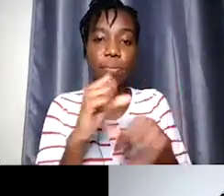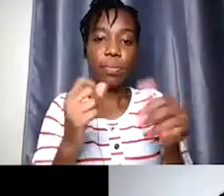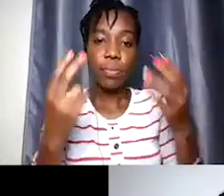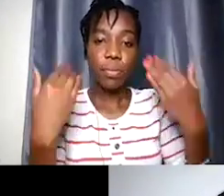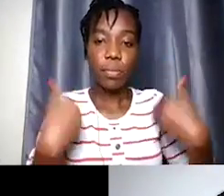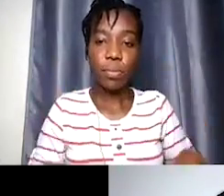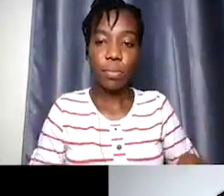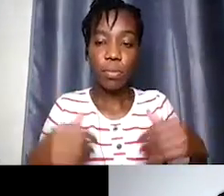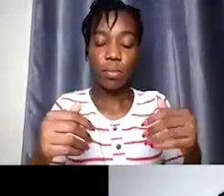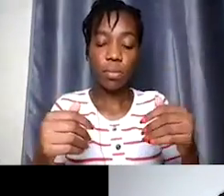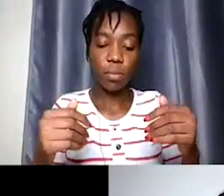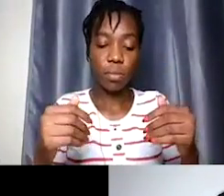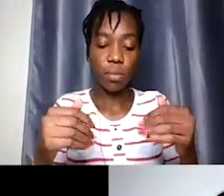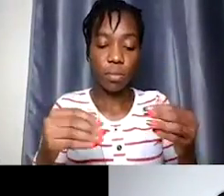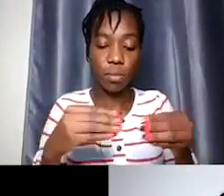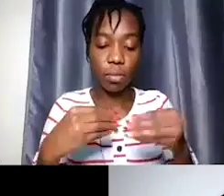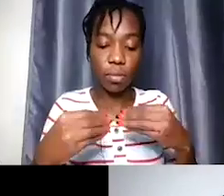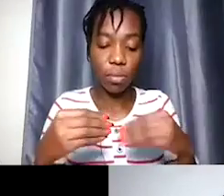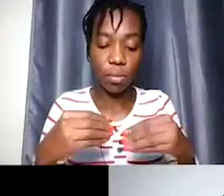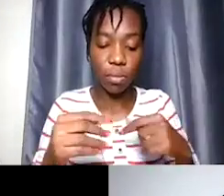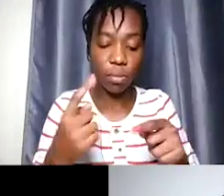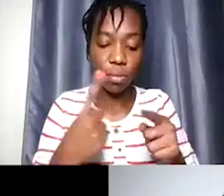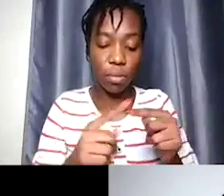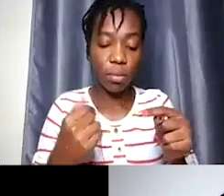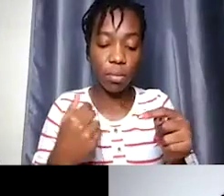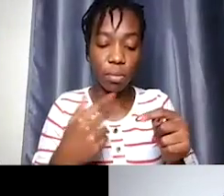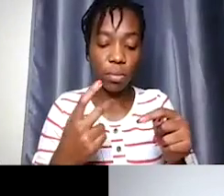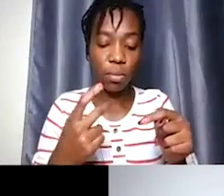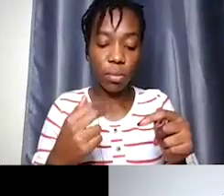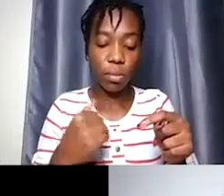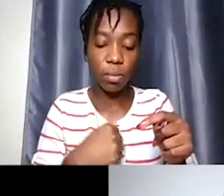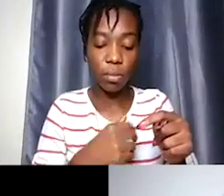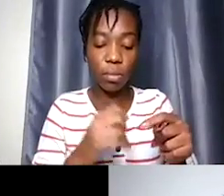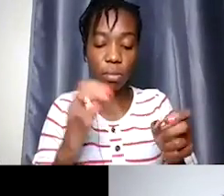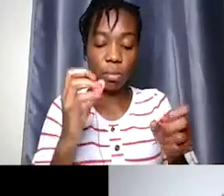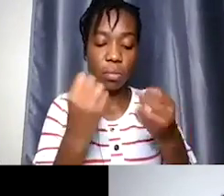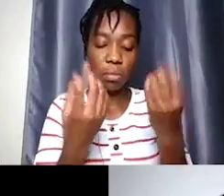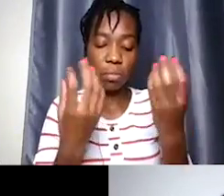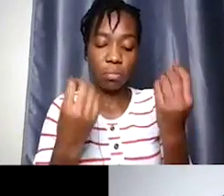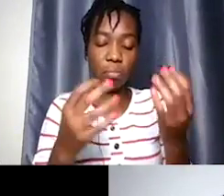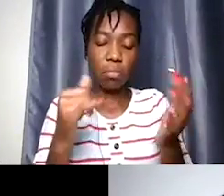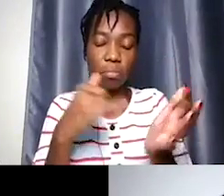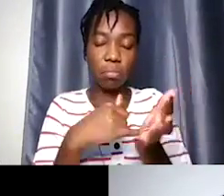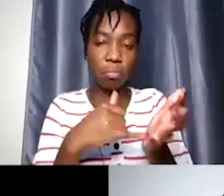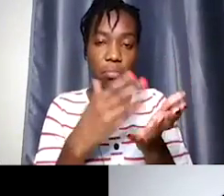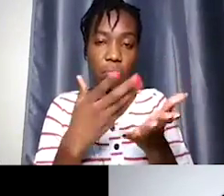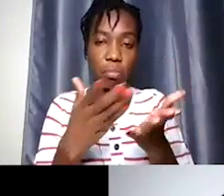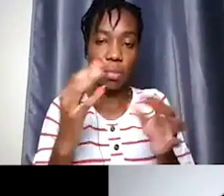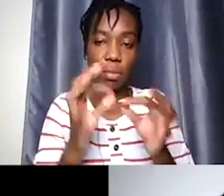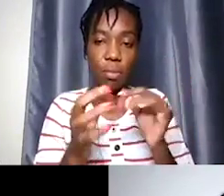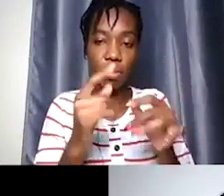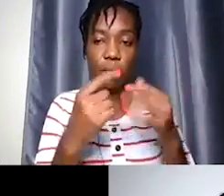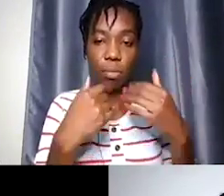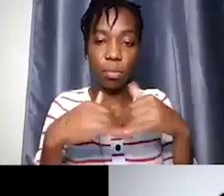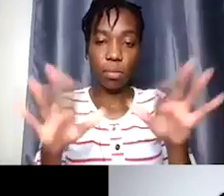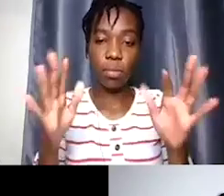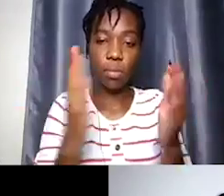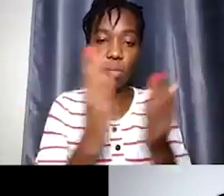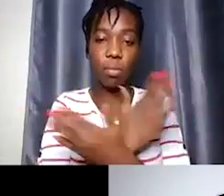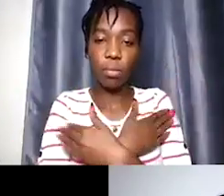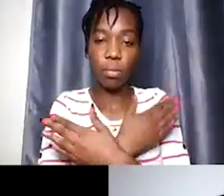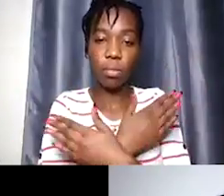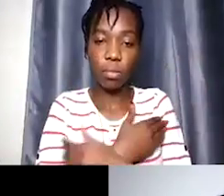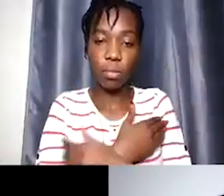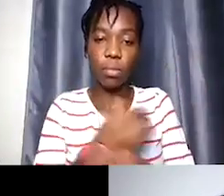our YouTube channel. There's a lot of content there. For those who have lost partners, we've done dealing with the loss of a loved